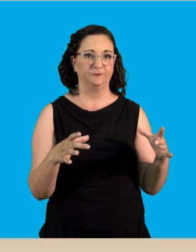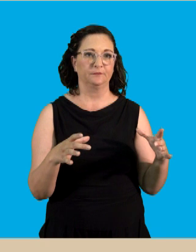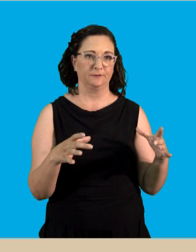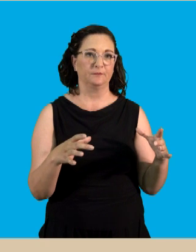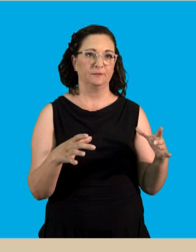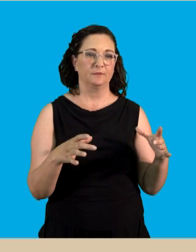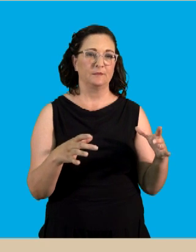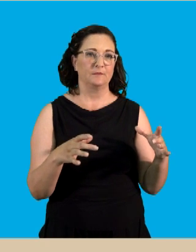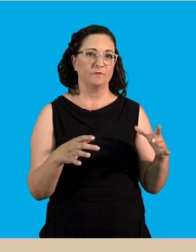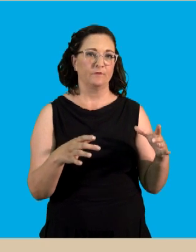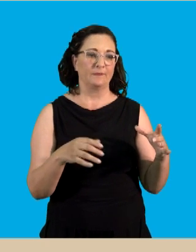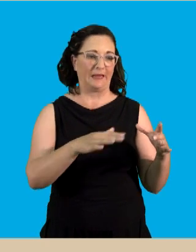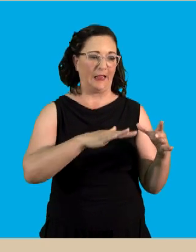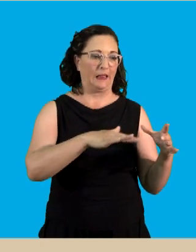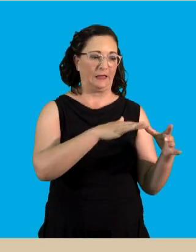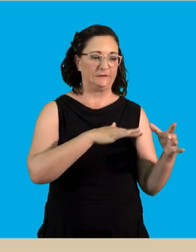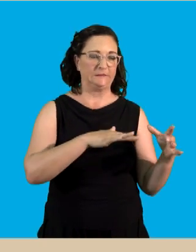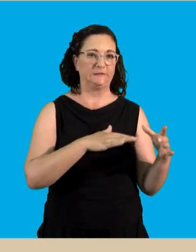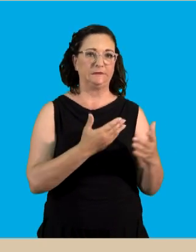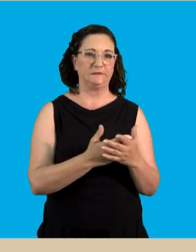larger galaxies.